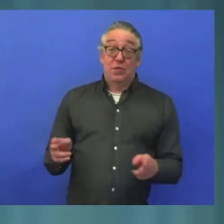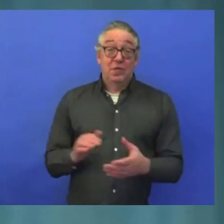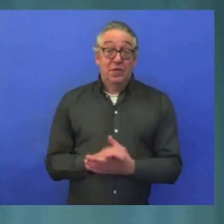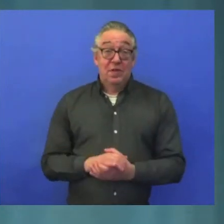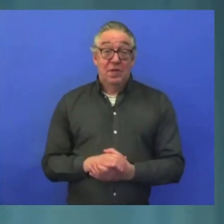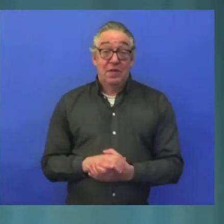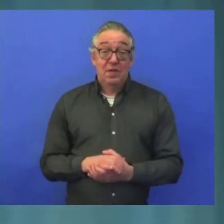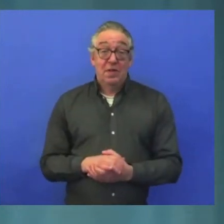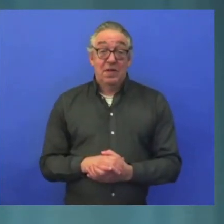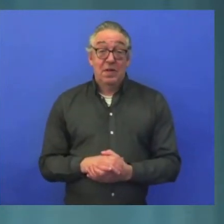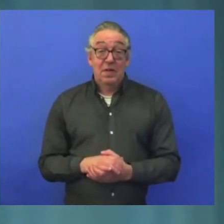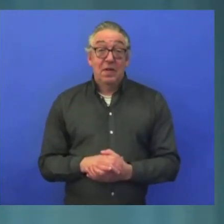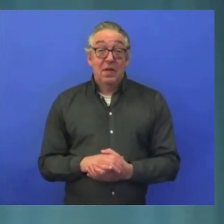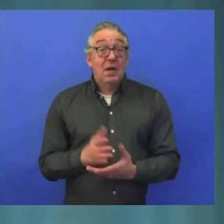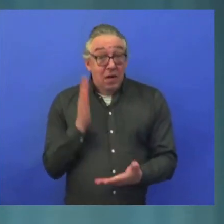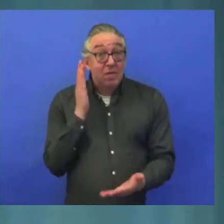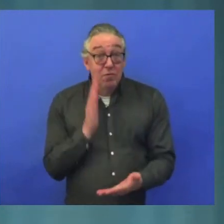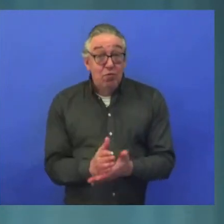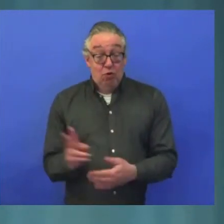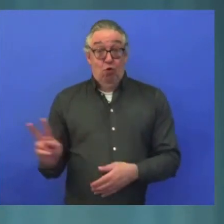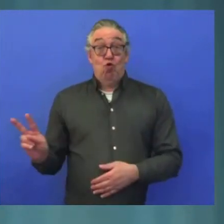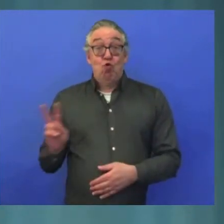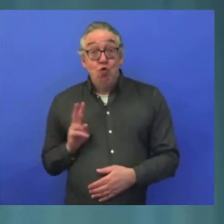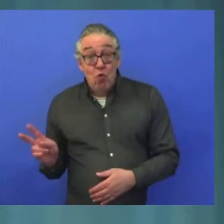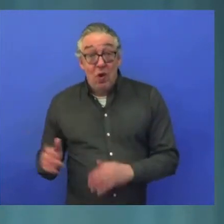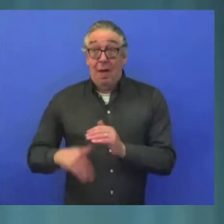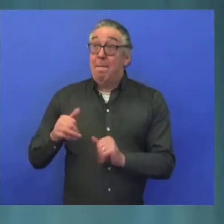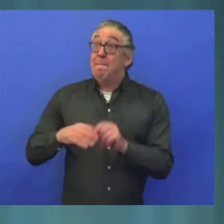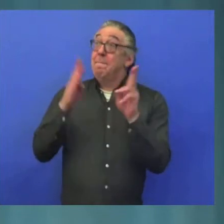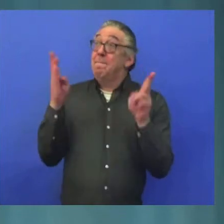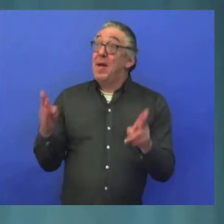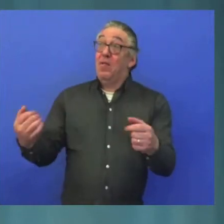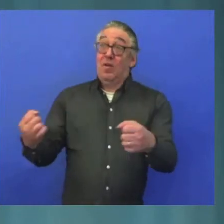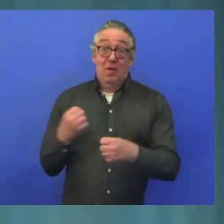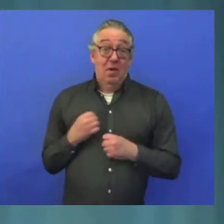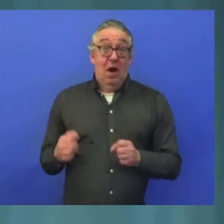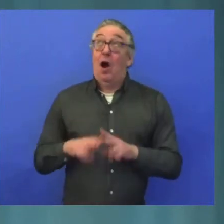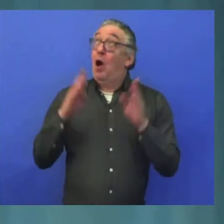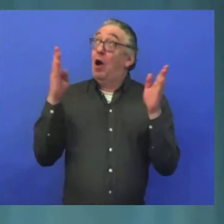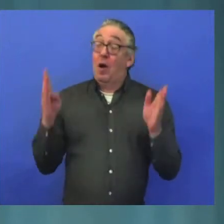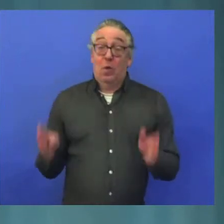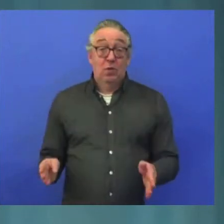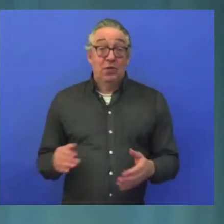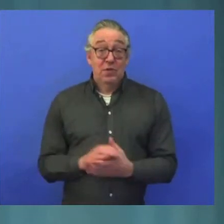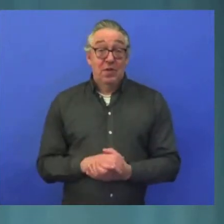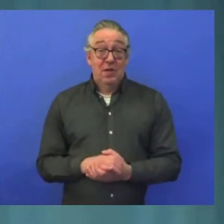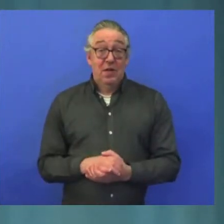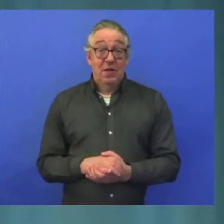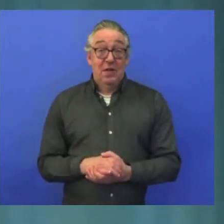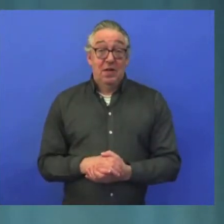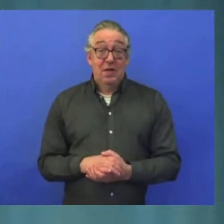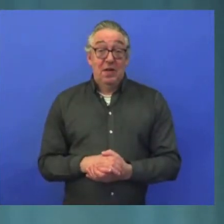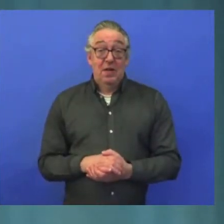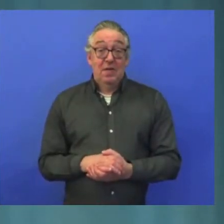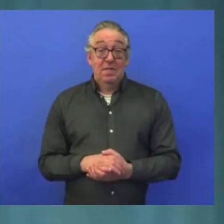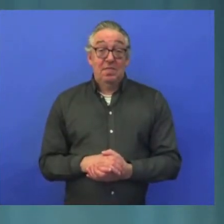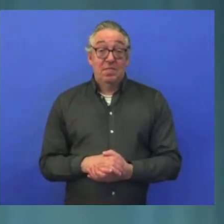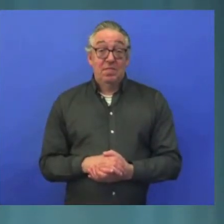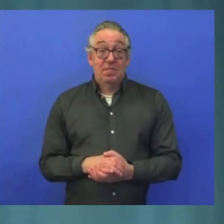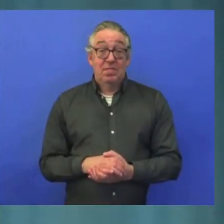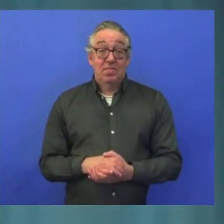this house on our own. So I was there at the foundation of the